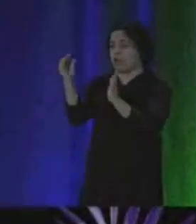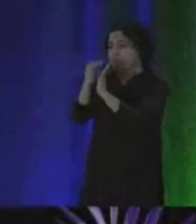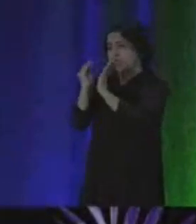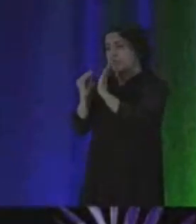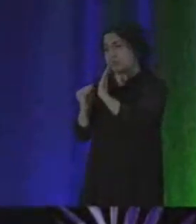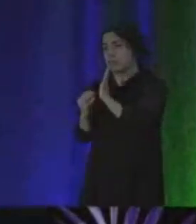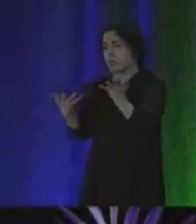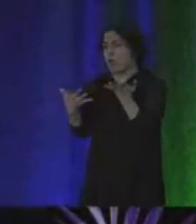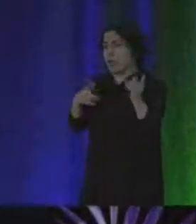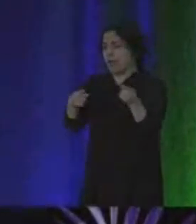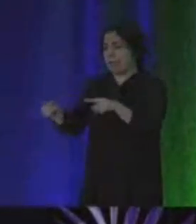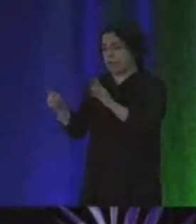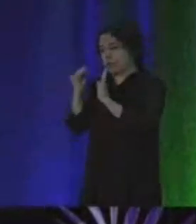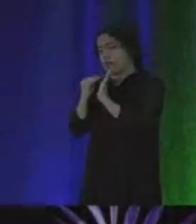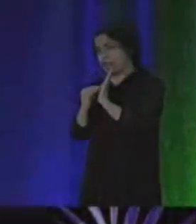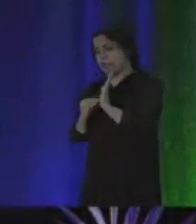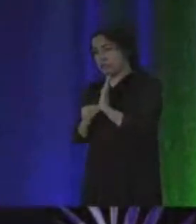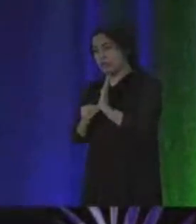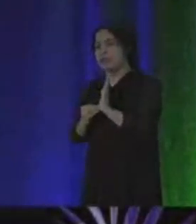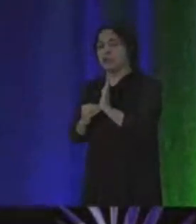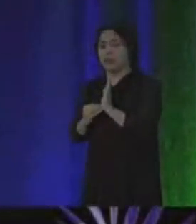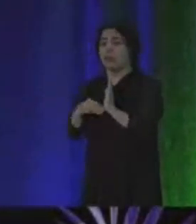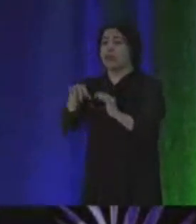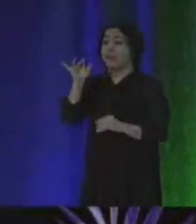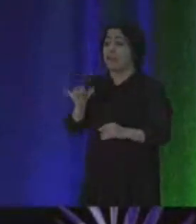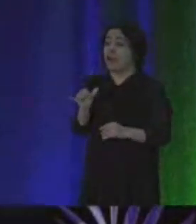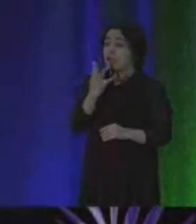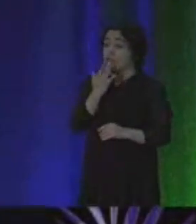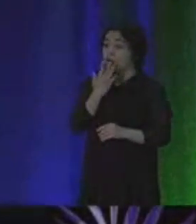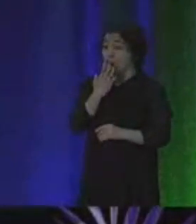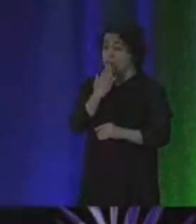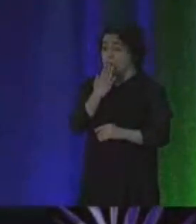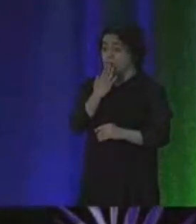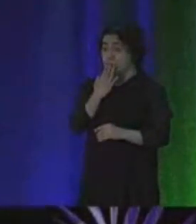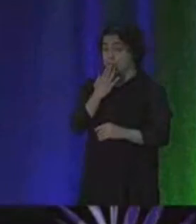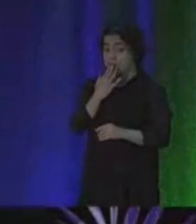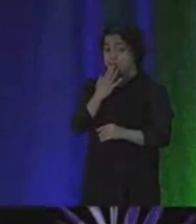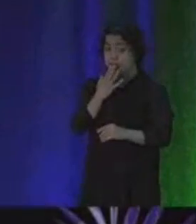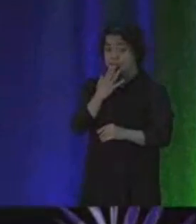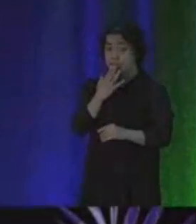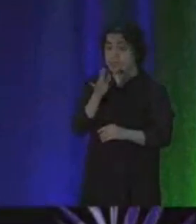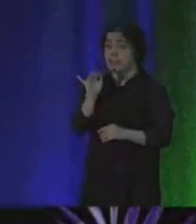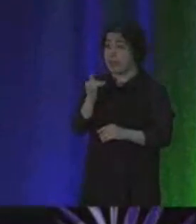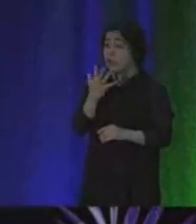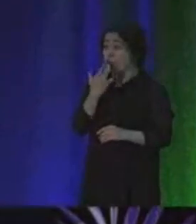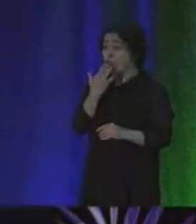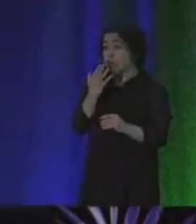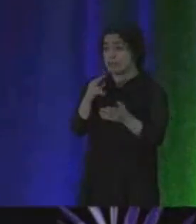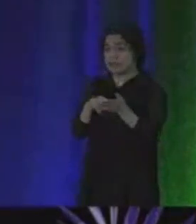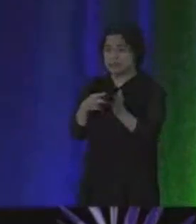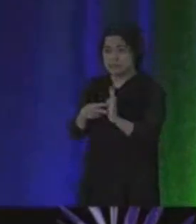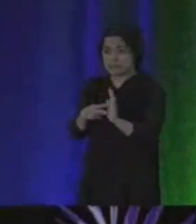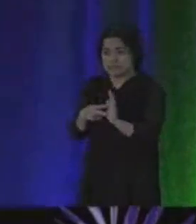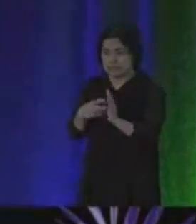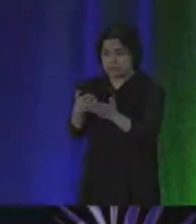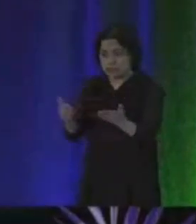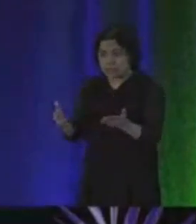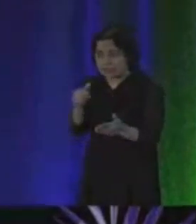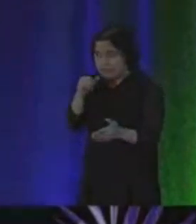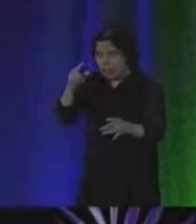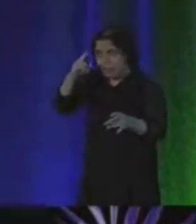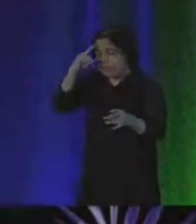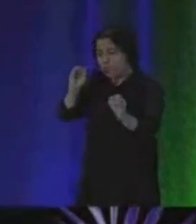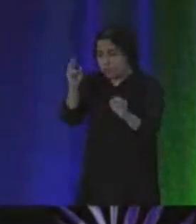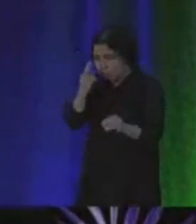place. Now, these colors of everything, the colors actually do mean shit. So if